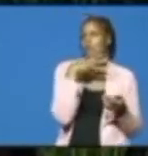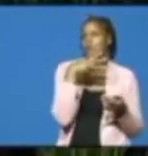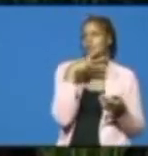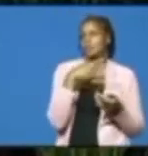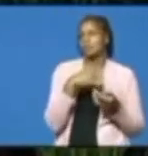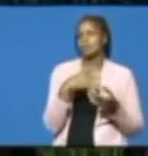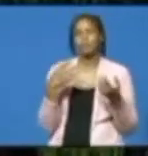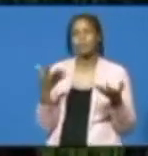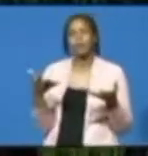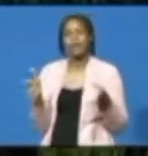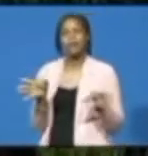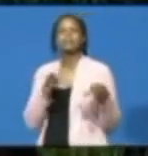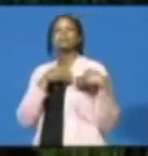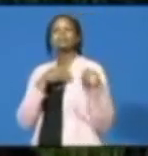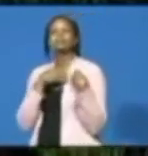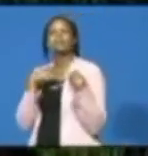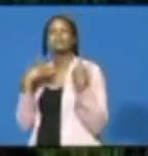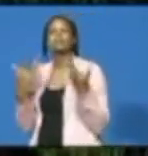Drink